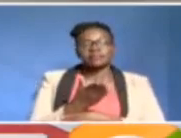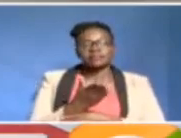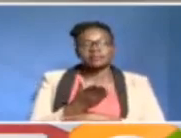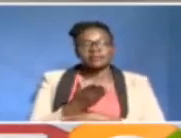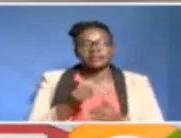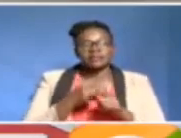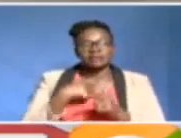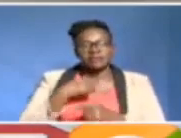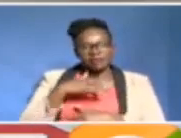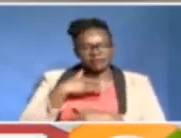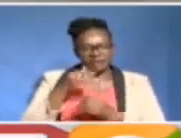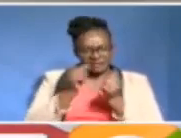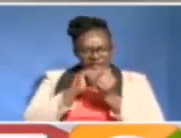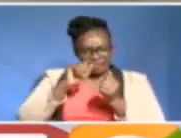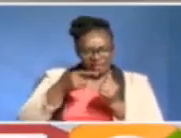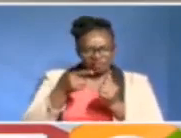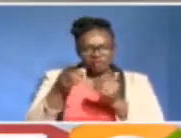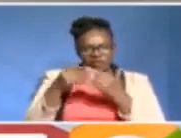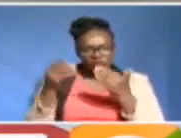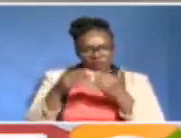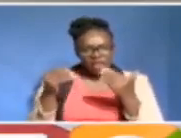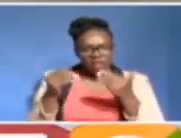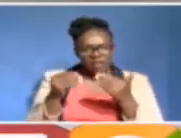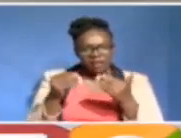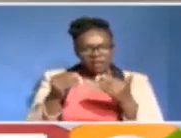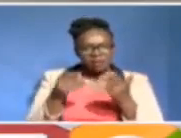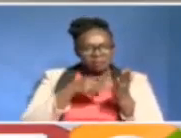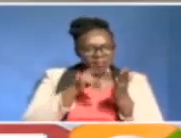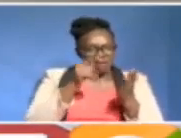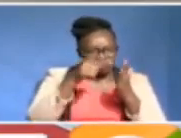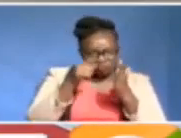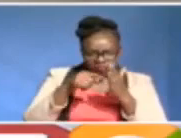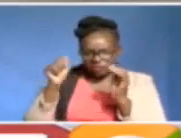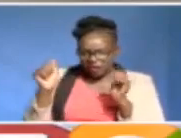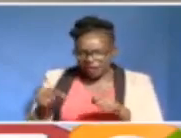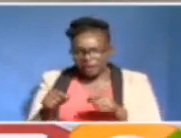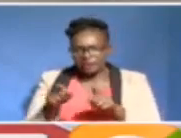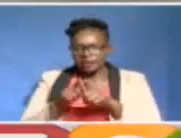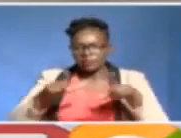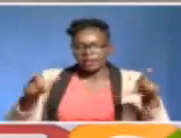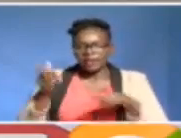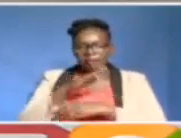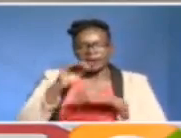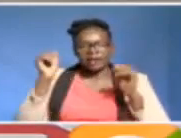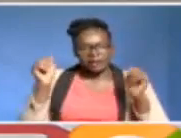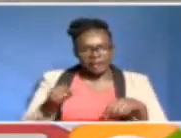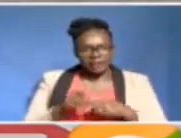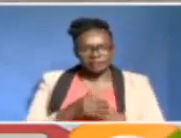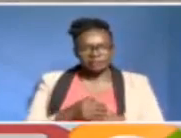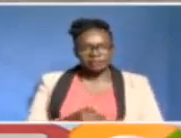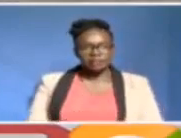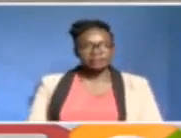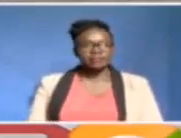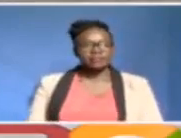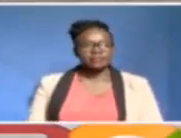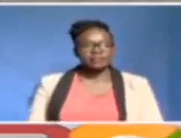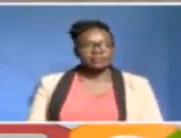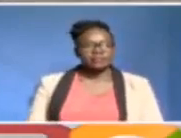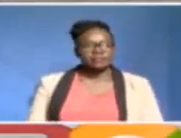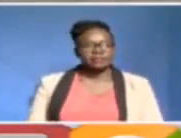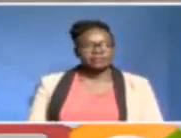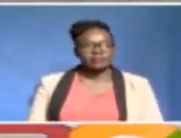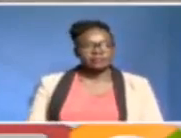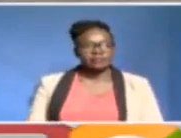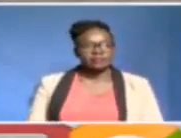like, $10,000 would pay it so. We'd even get our land back, because they took also our land. And there was no one I could cry to. I didn't